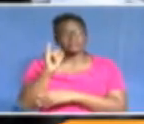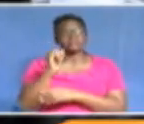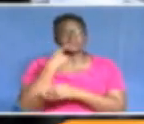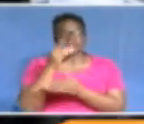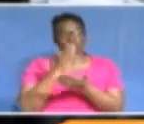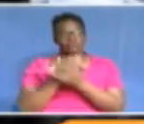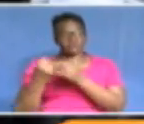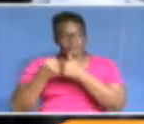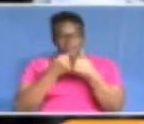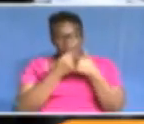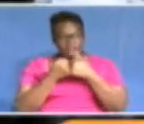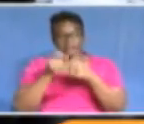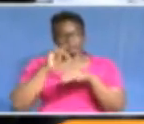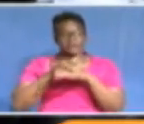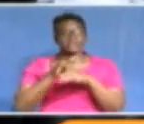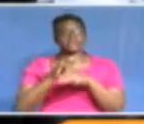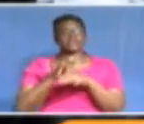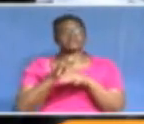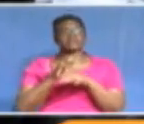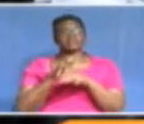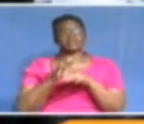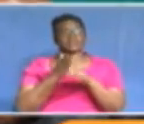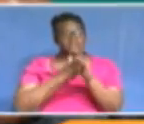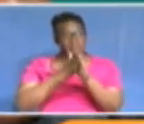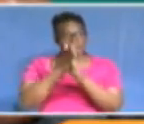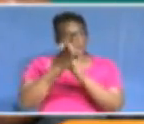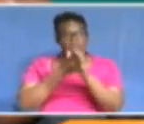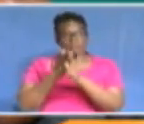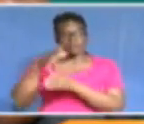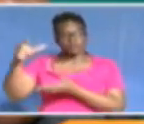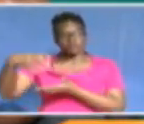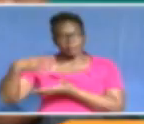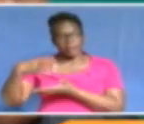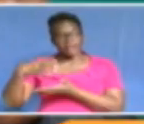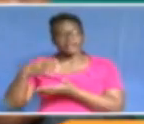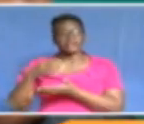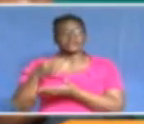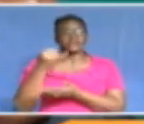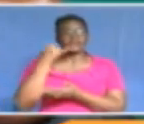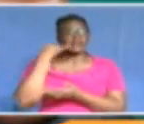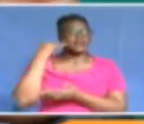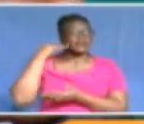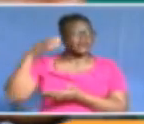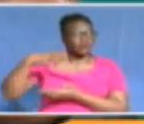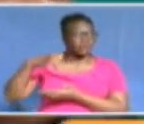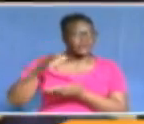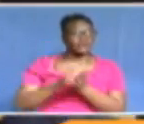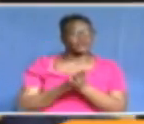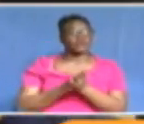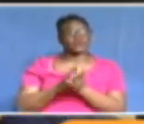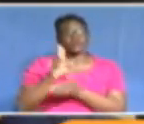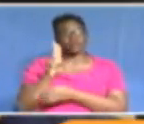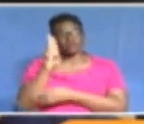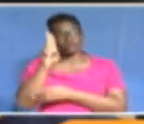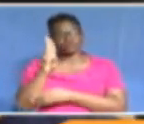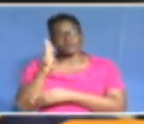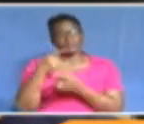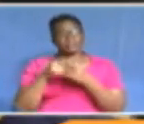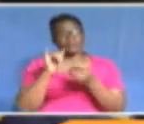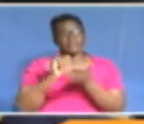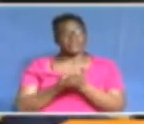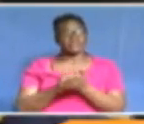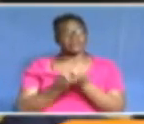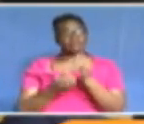challenges affecting key retail supermarkets such as Nakumat and Uchumi, the rising middle class has created the demand for